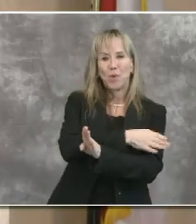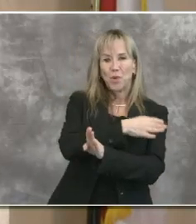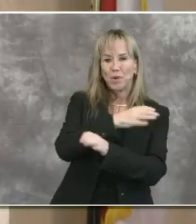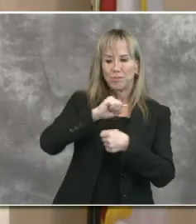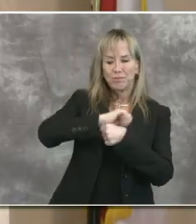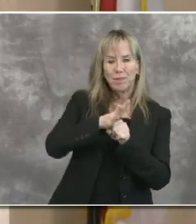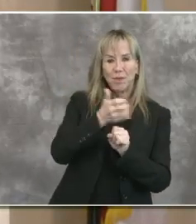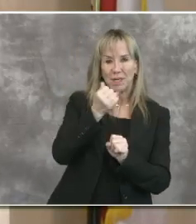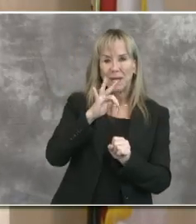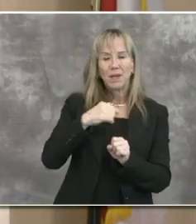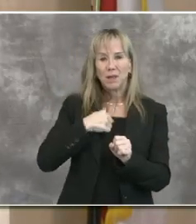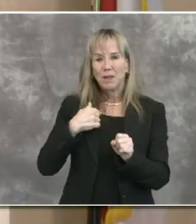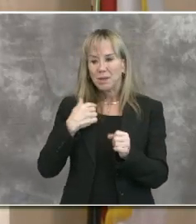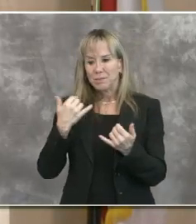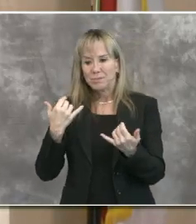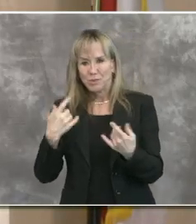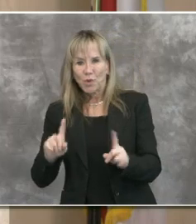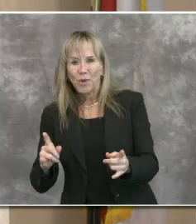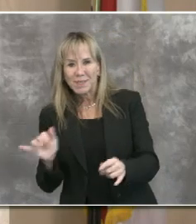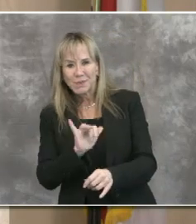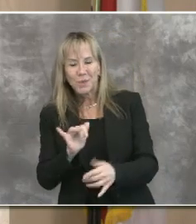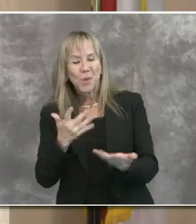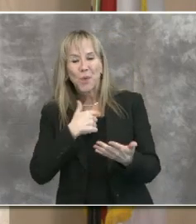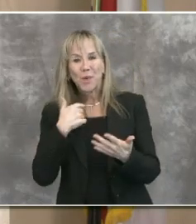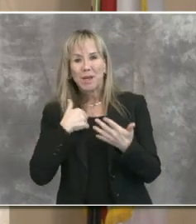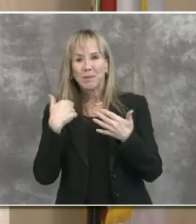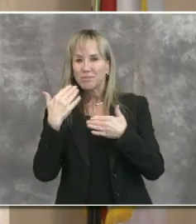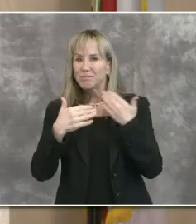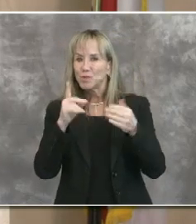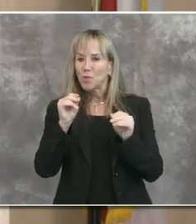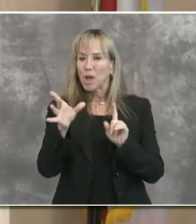during COVID-19. We have currently